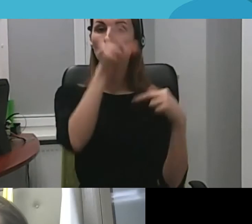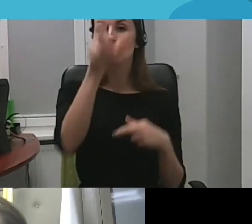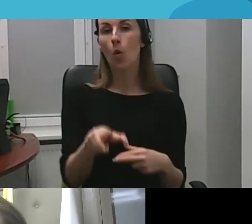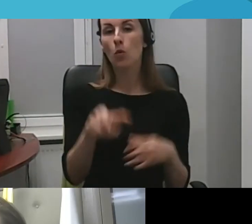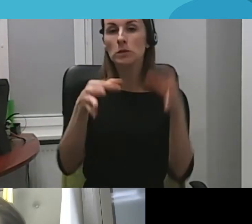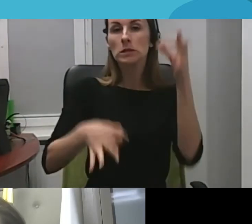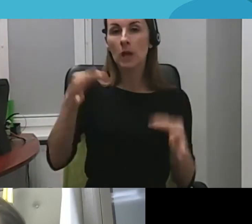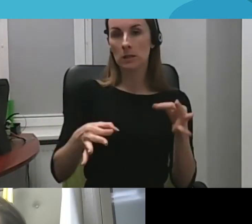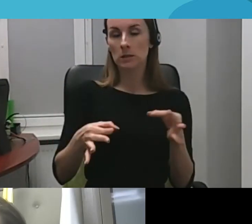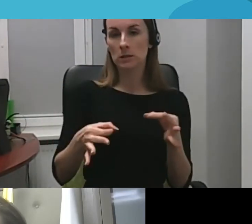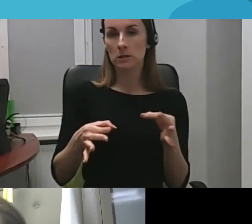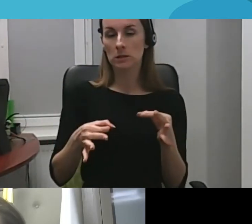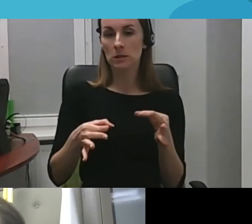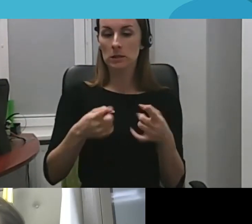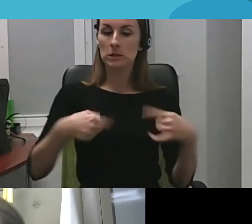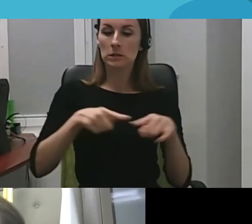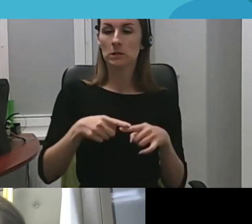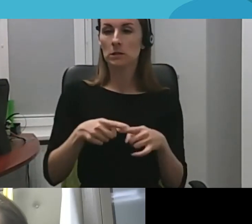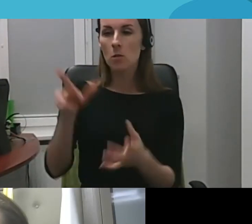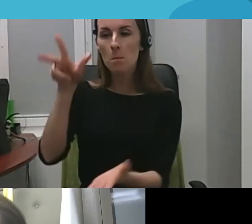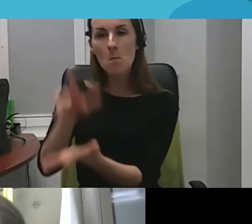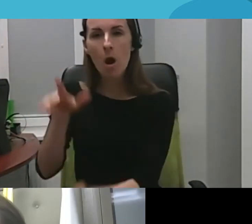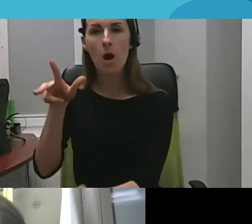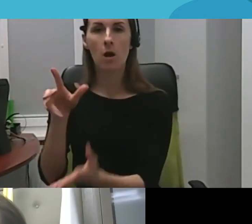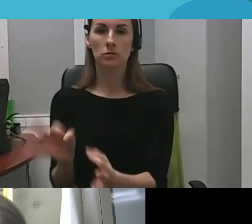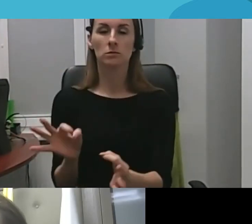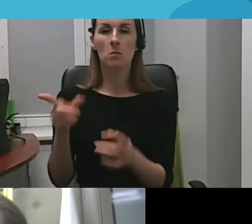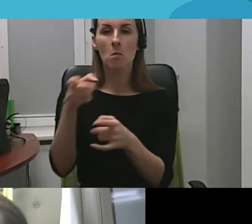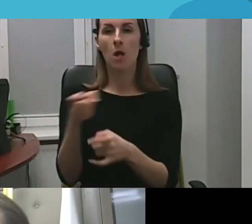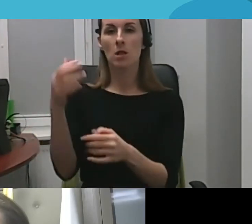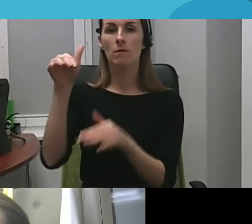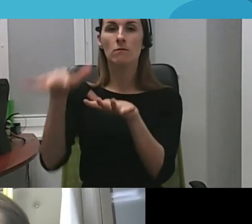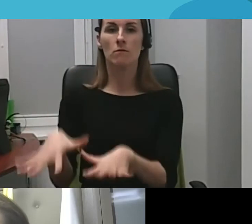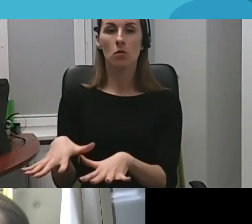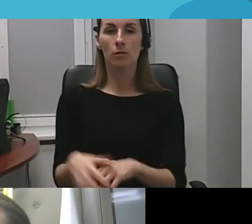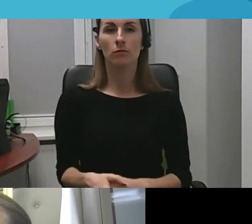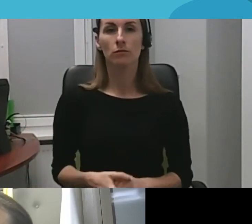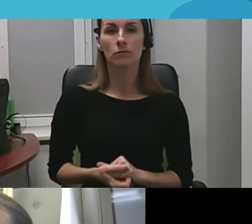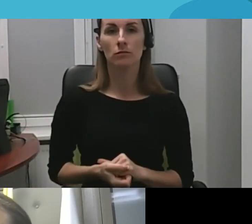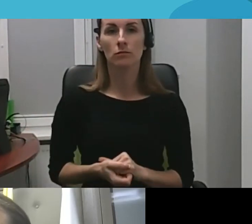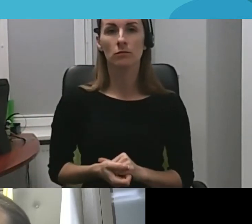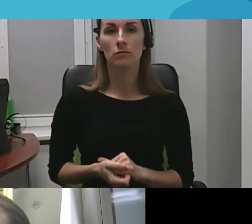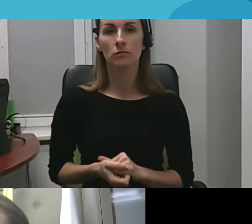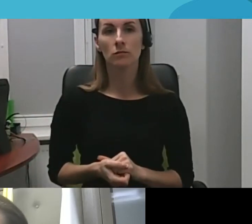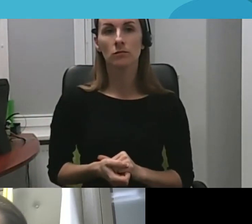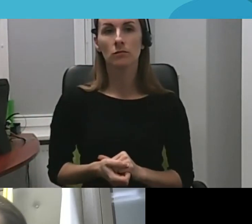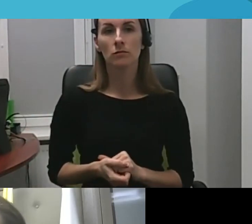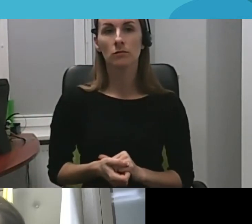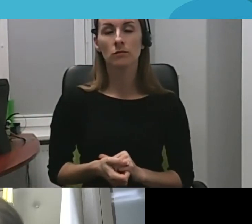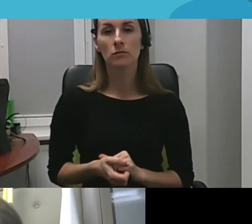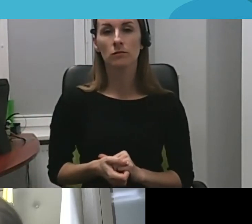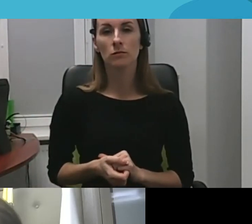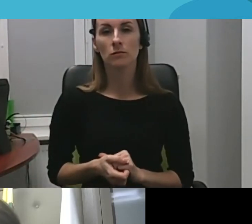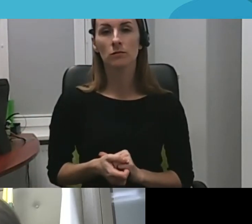that means the only thing that you can proclaim any association as unconstitutional in accordance